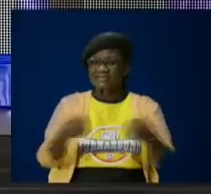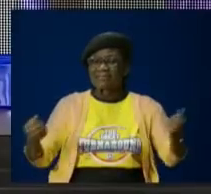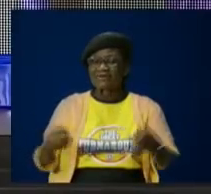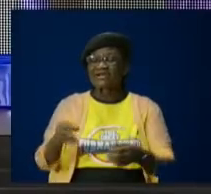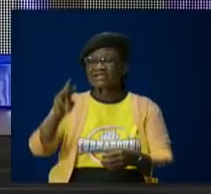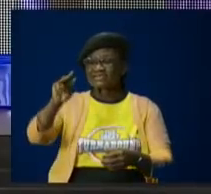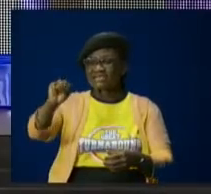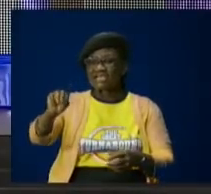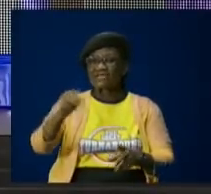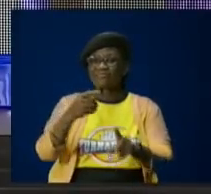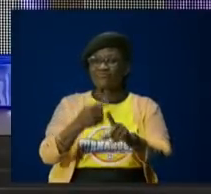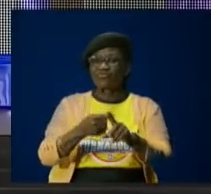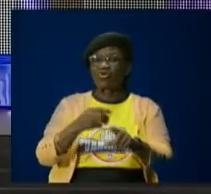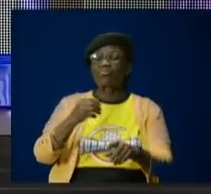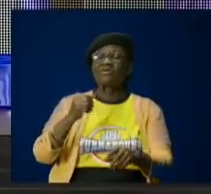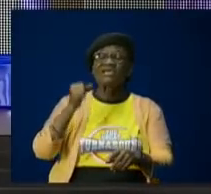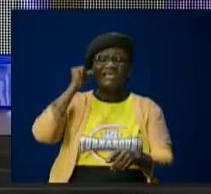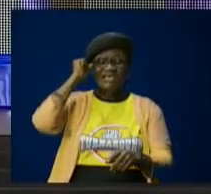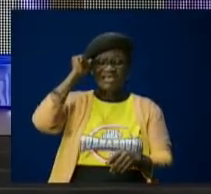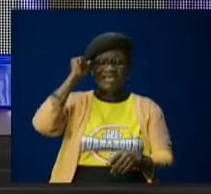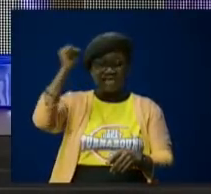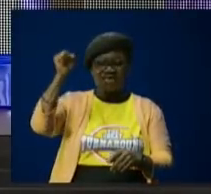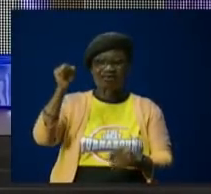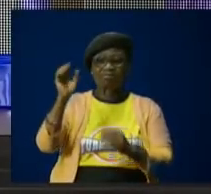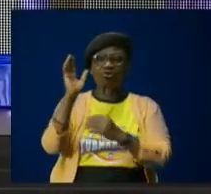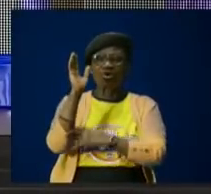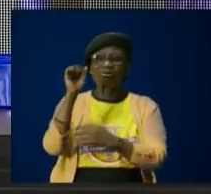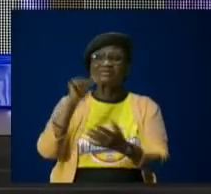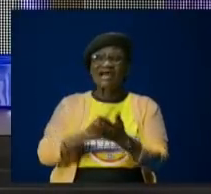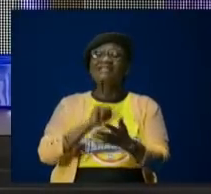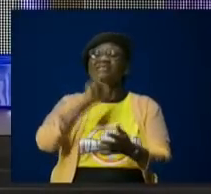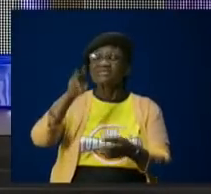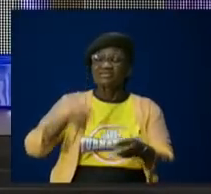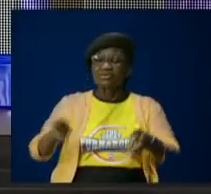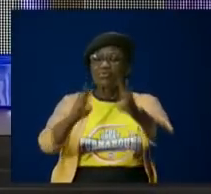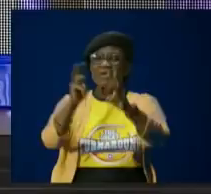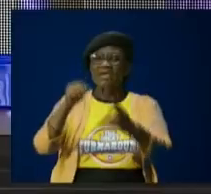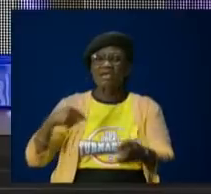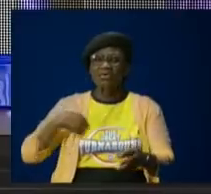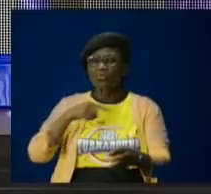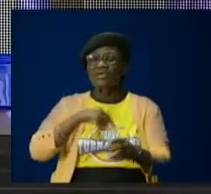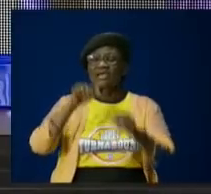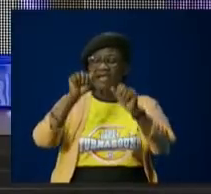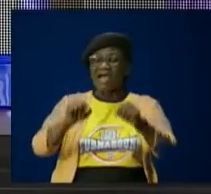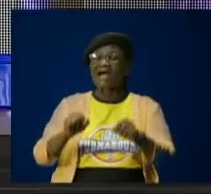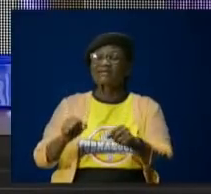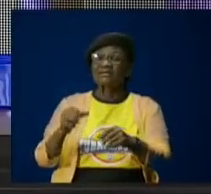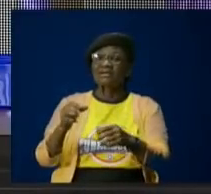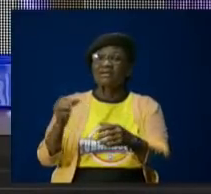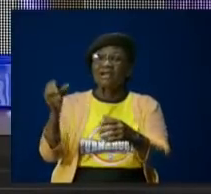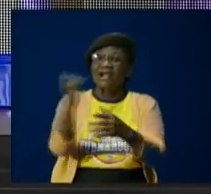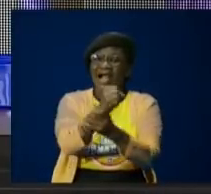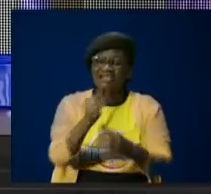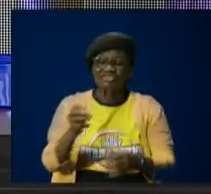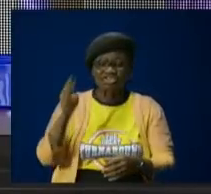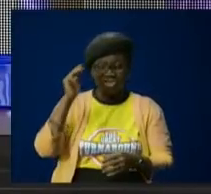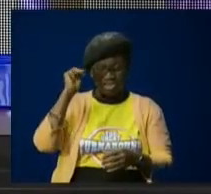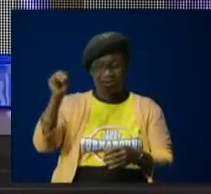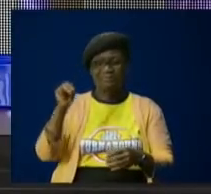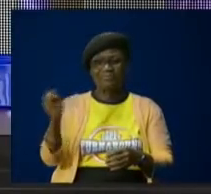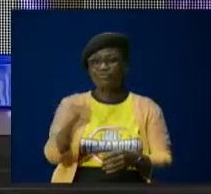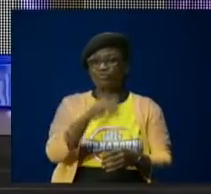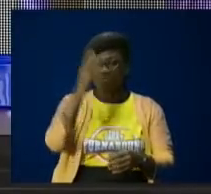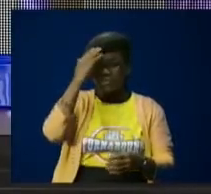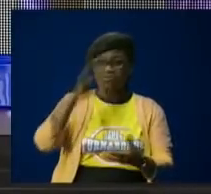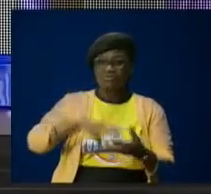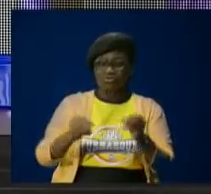him. You know the story. They conspired. They got Daniel thrown into the den